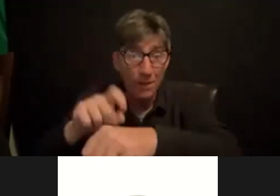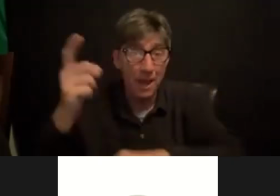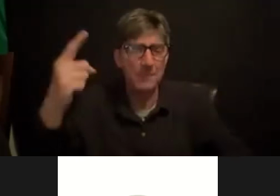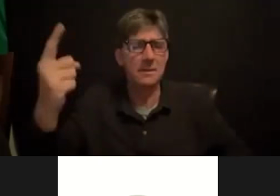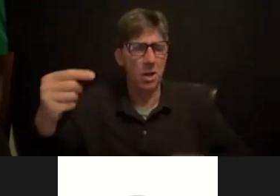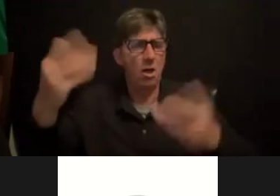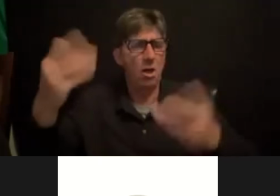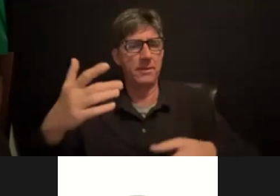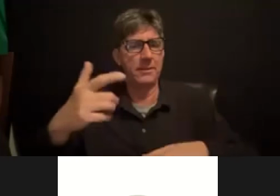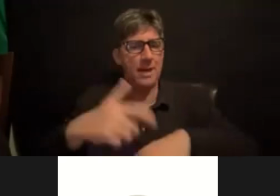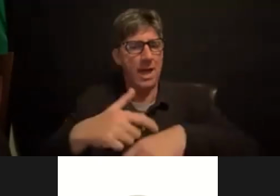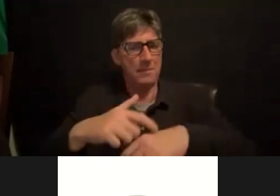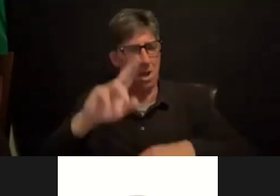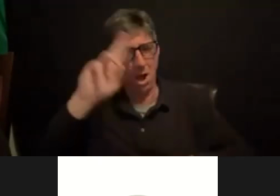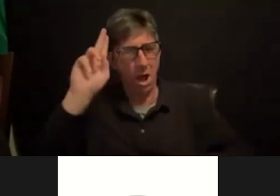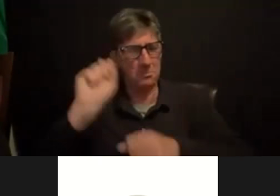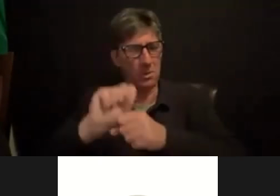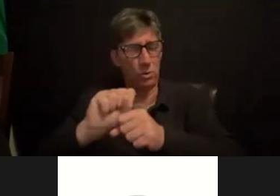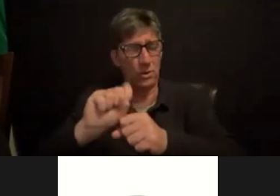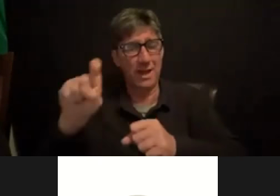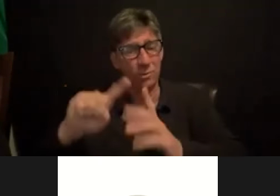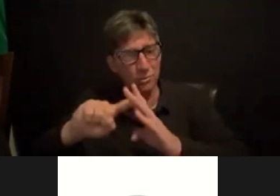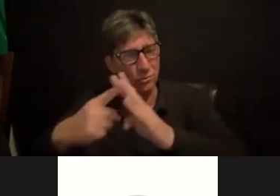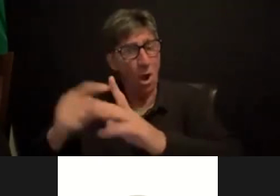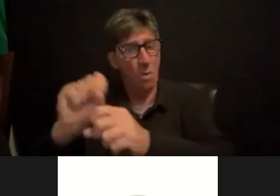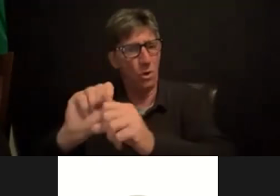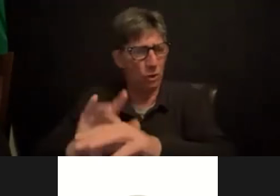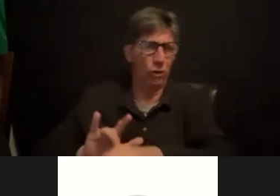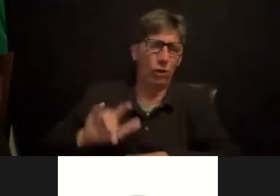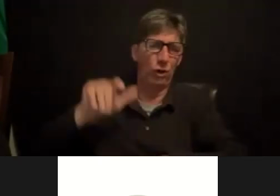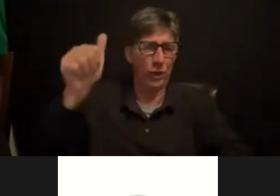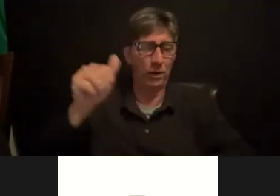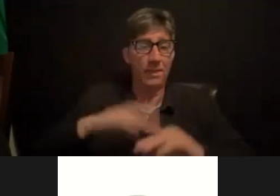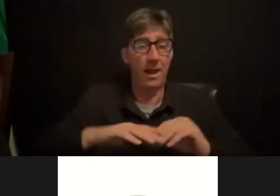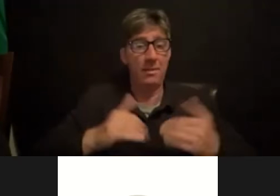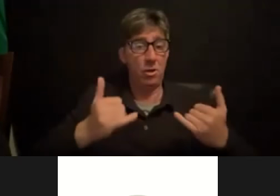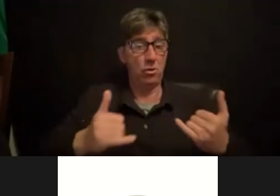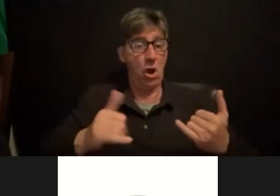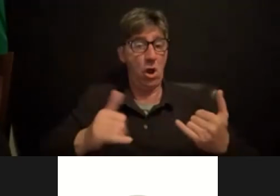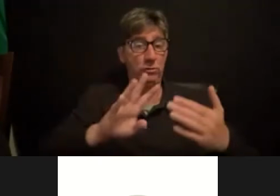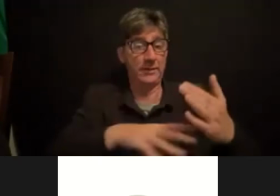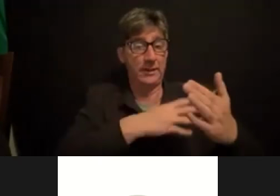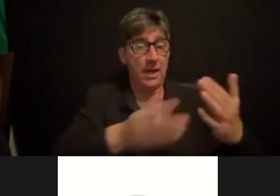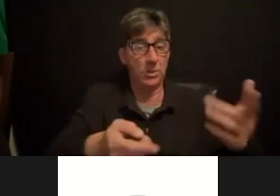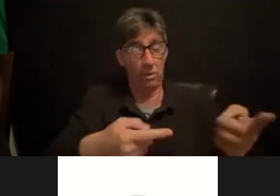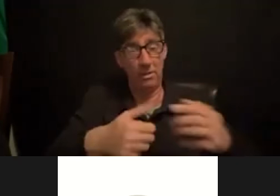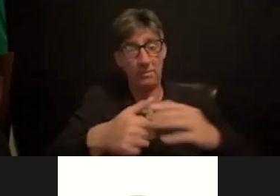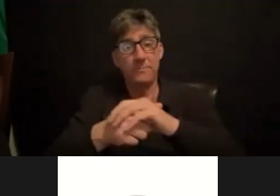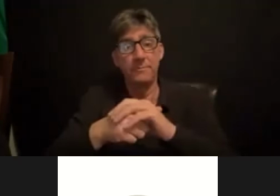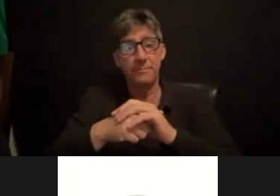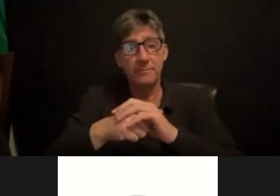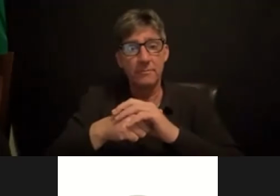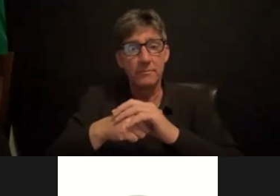concern of hospital. A lot of us have to be in much earlier than what the current schedule even allows.